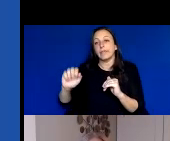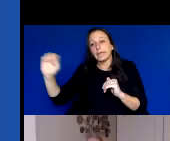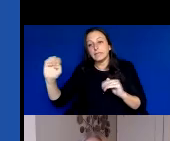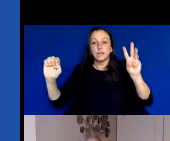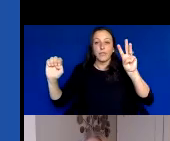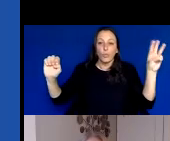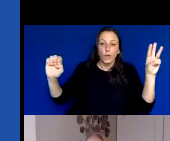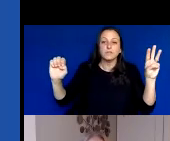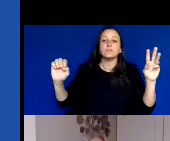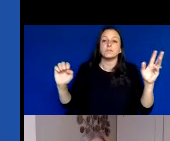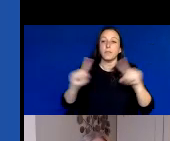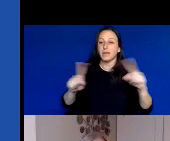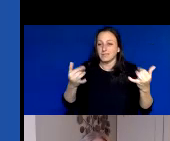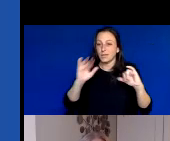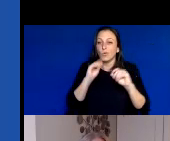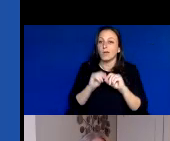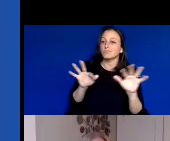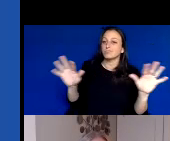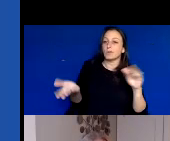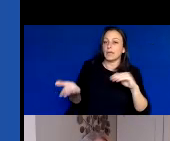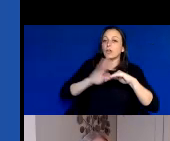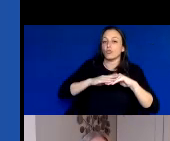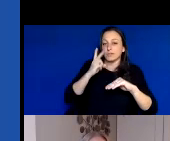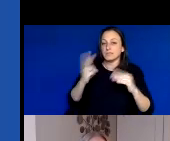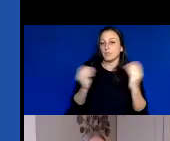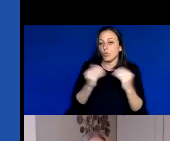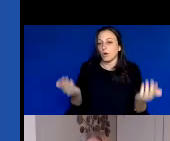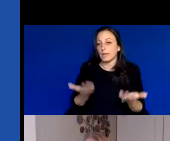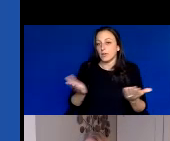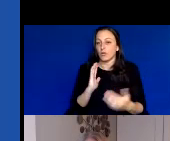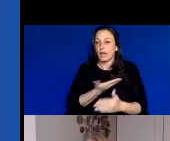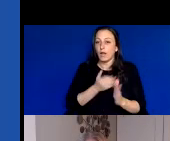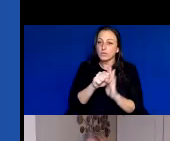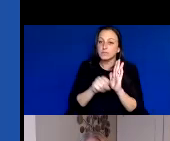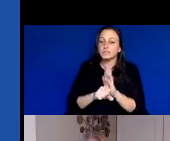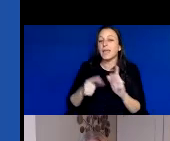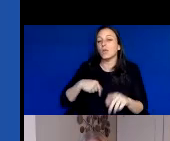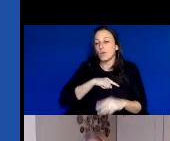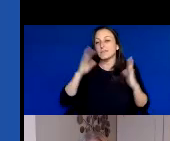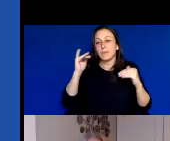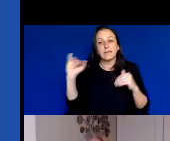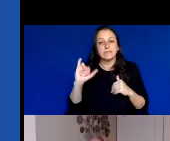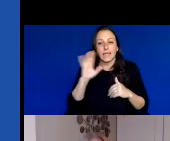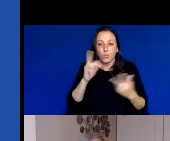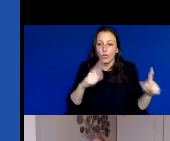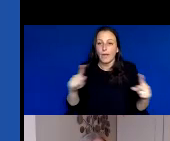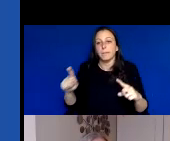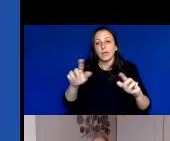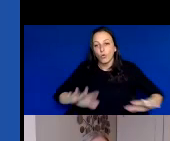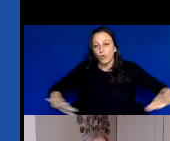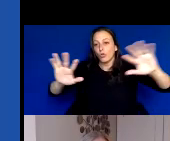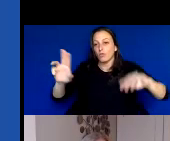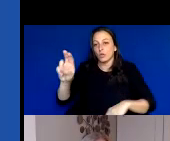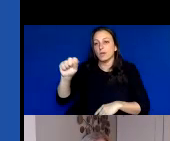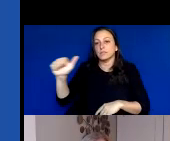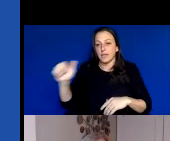increase. We're going to see a continued increase in the proportion here in Colorado, and we expect the same trend to probably hold true throughout the country. Next